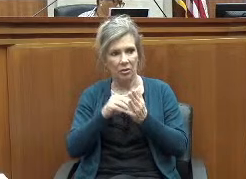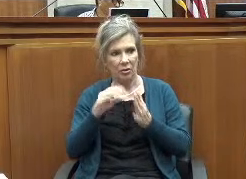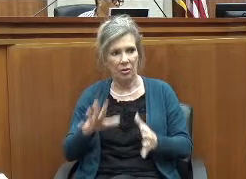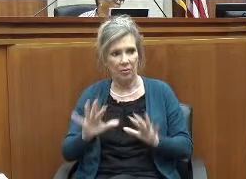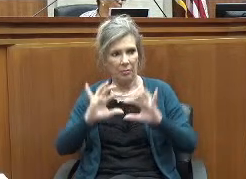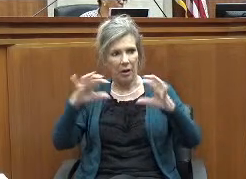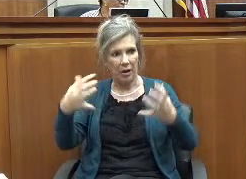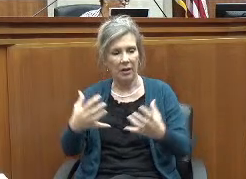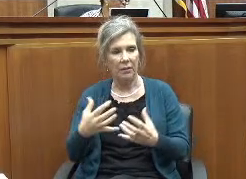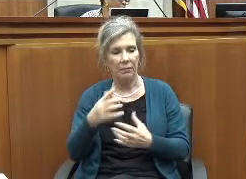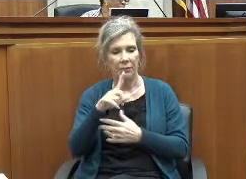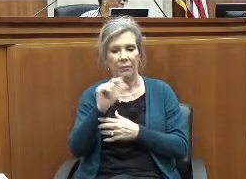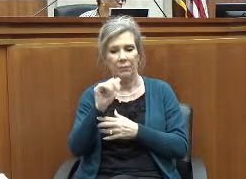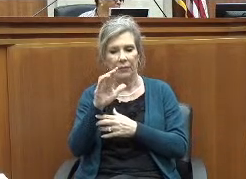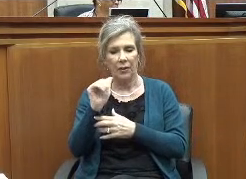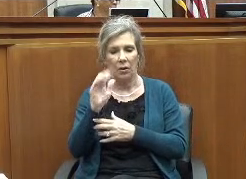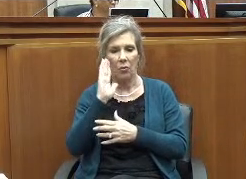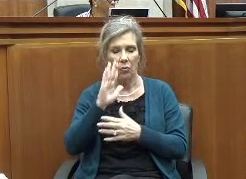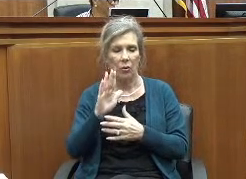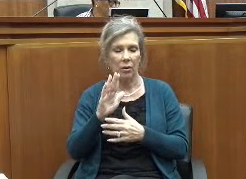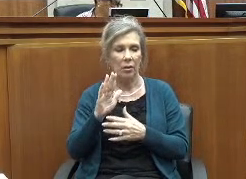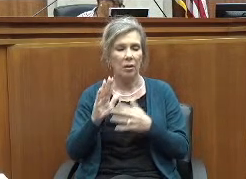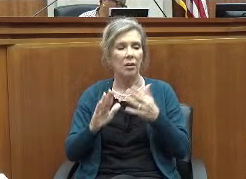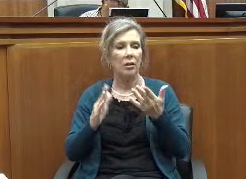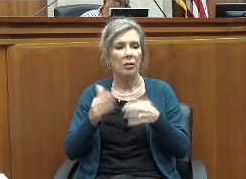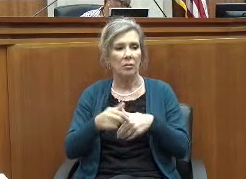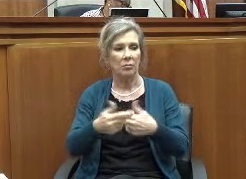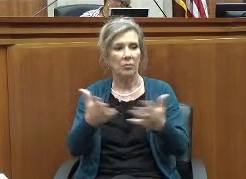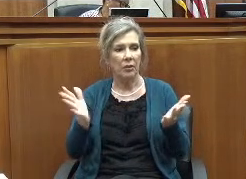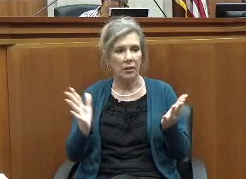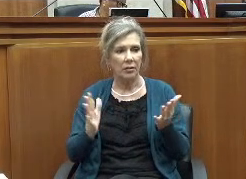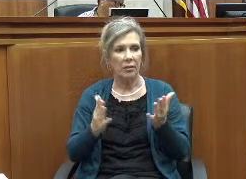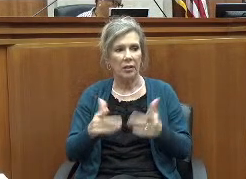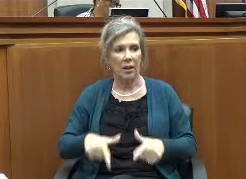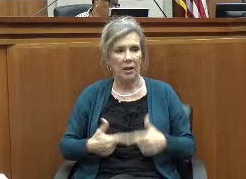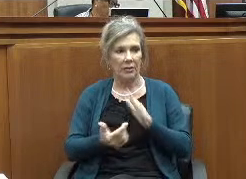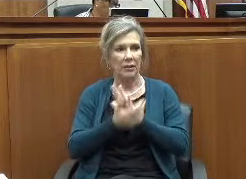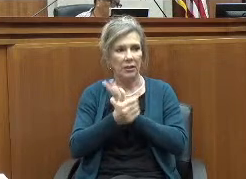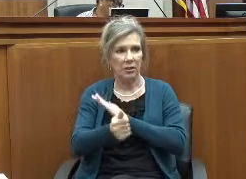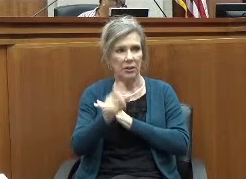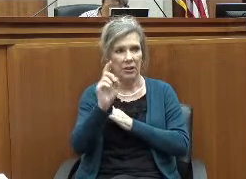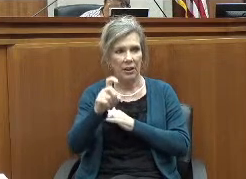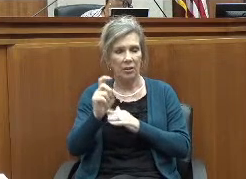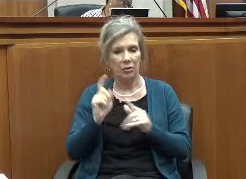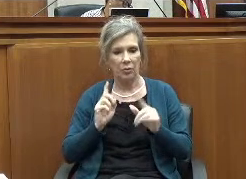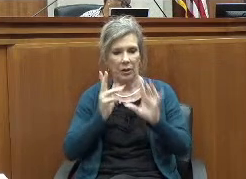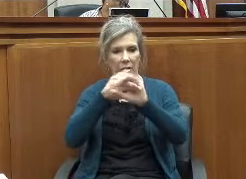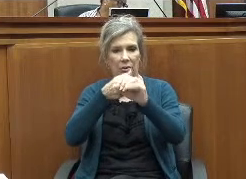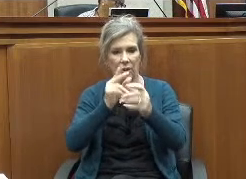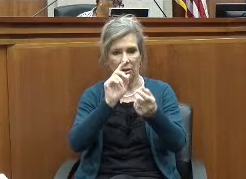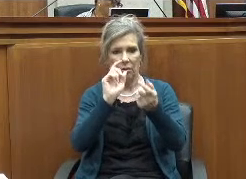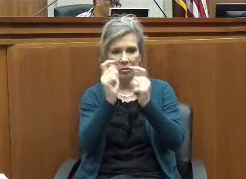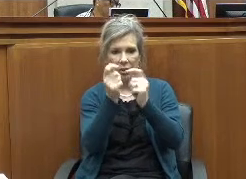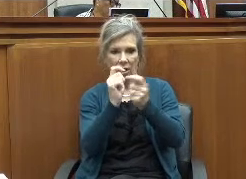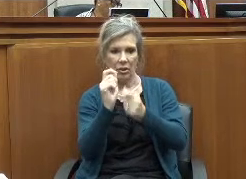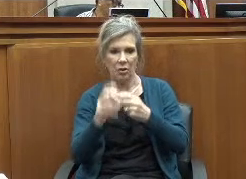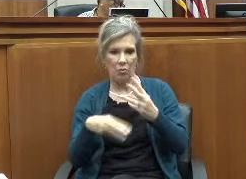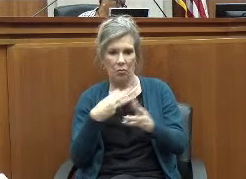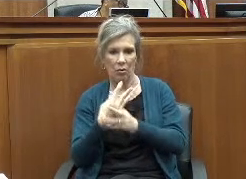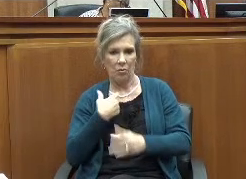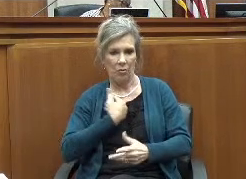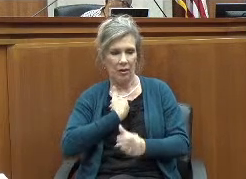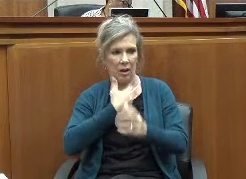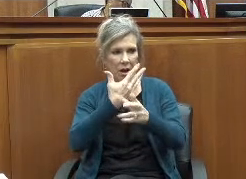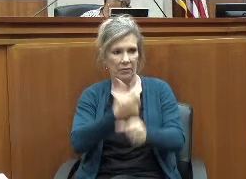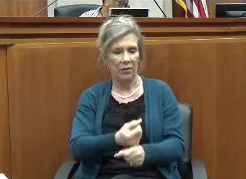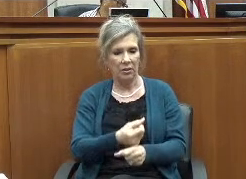experience that develops the academic, career readiness, and life skills needed to enter a changing world with confidence. To include its